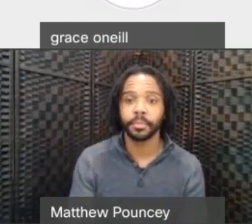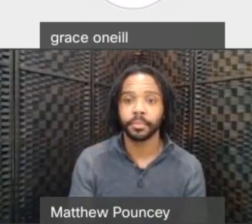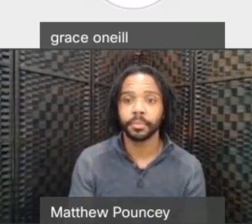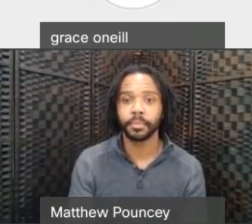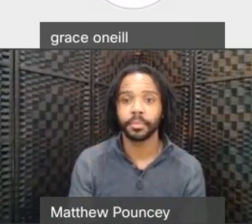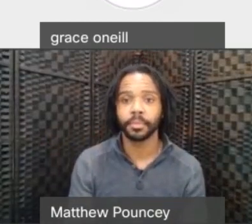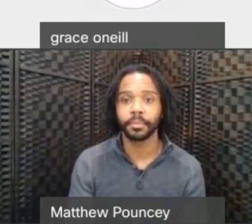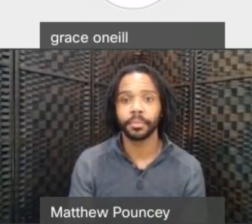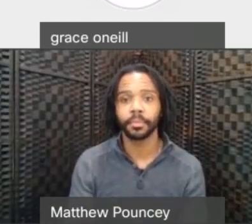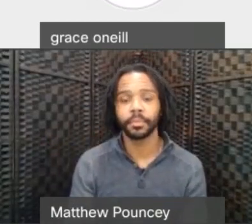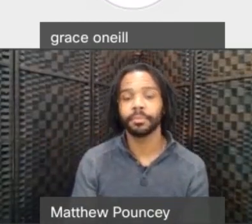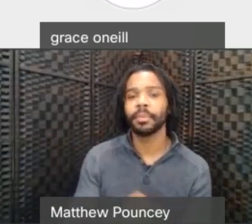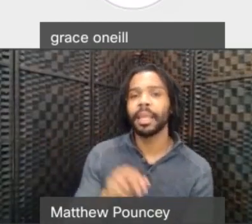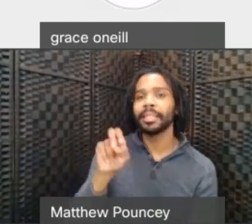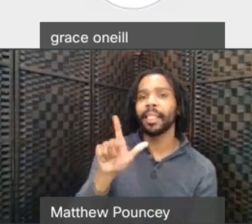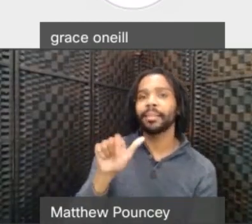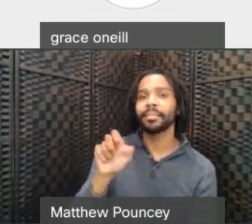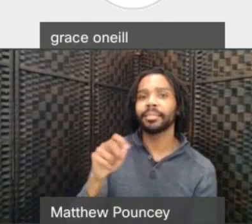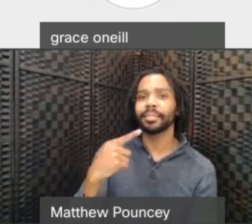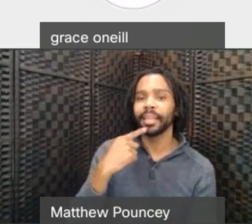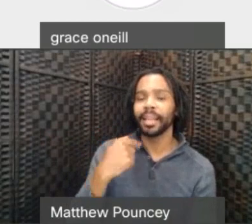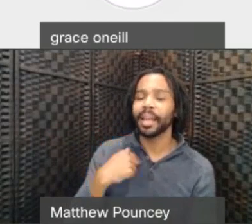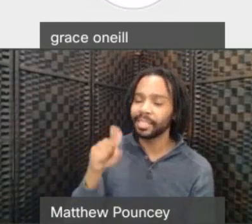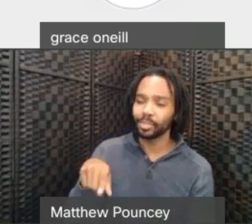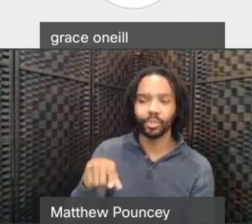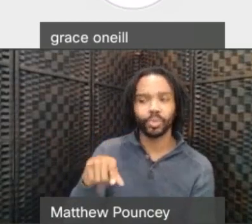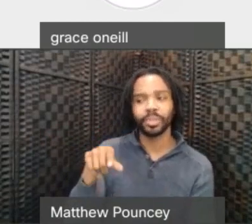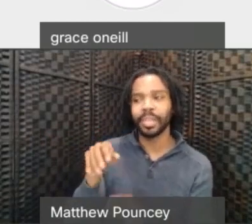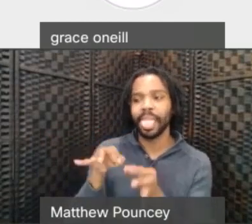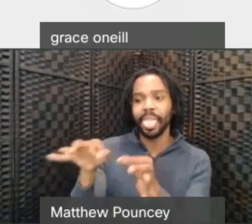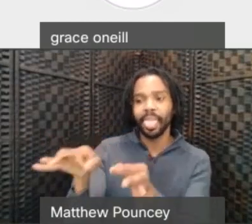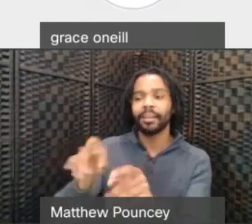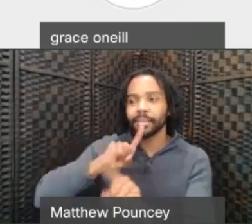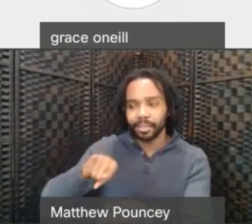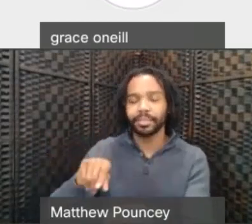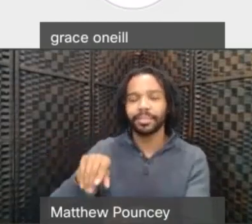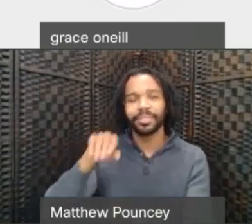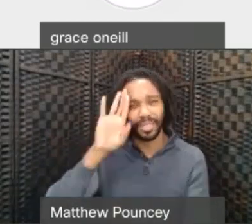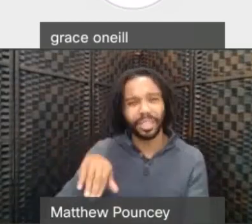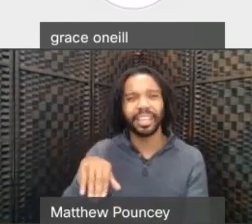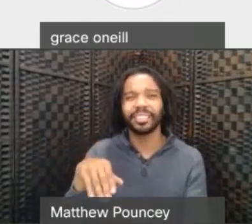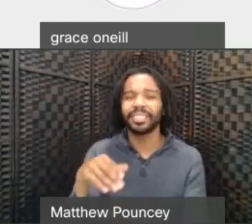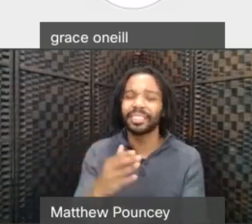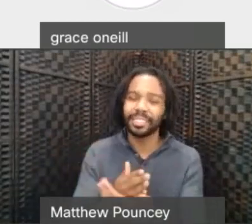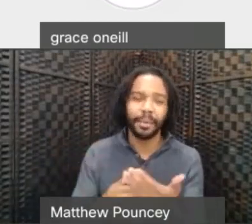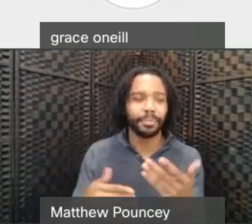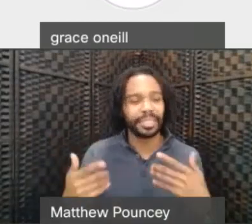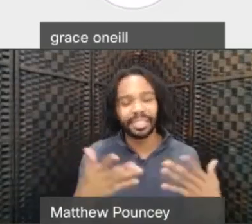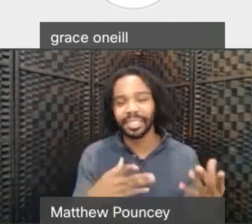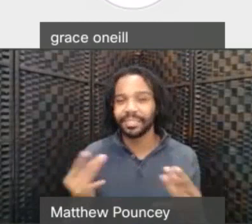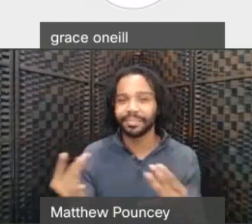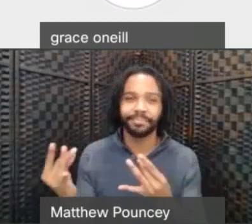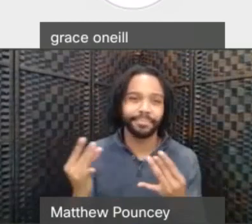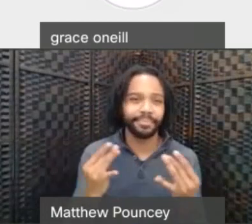So I may have to get back to you on this one. I know there has been some support to certain congregate settings